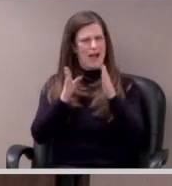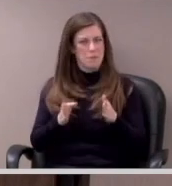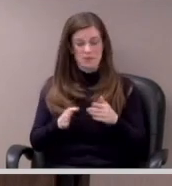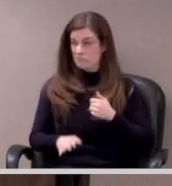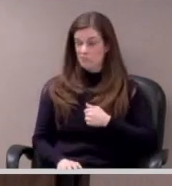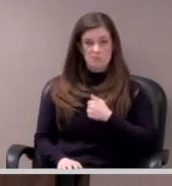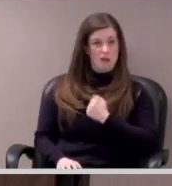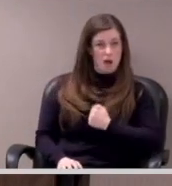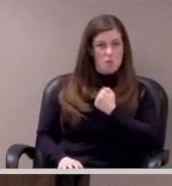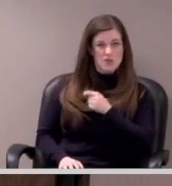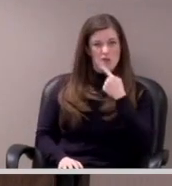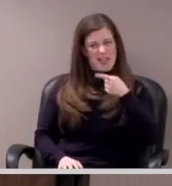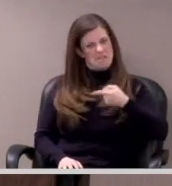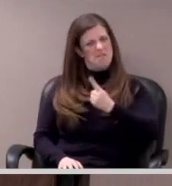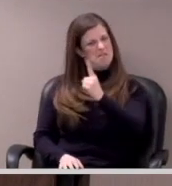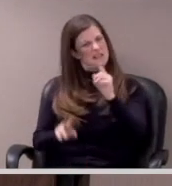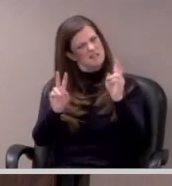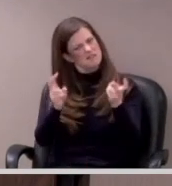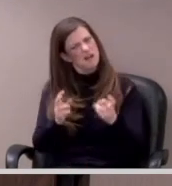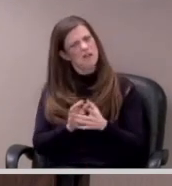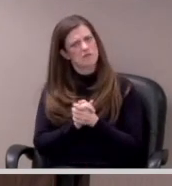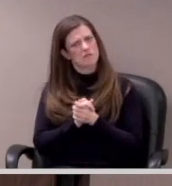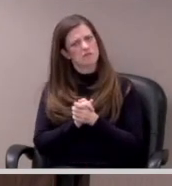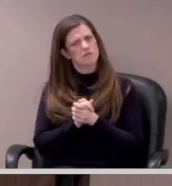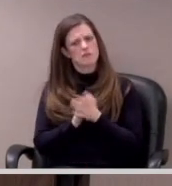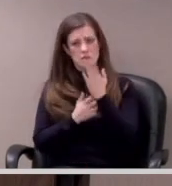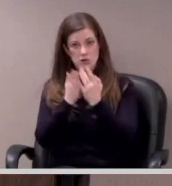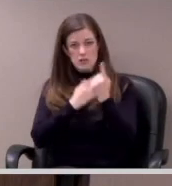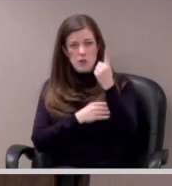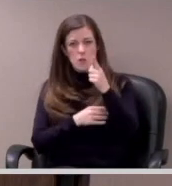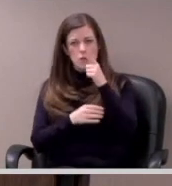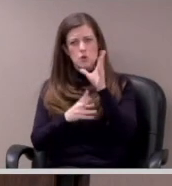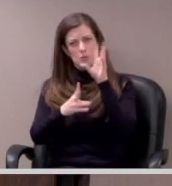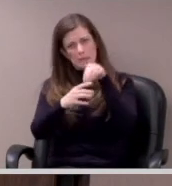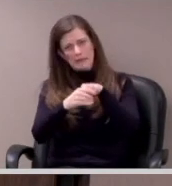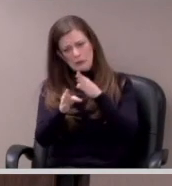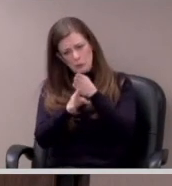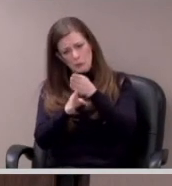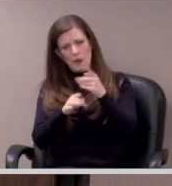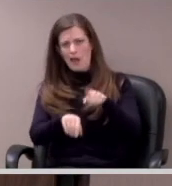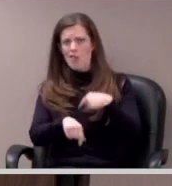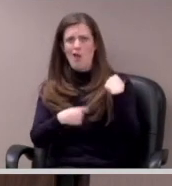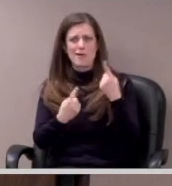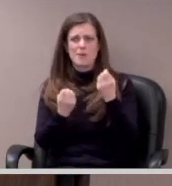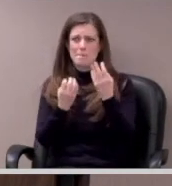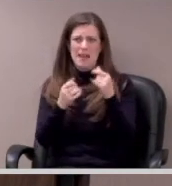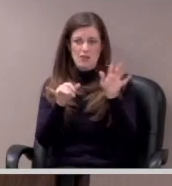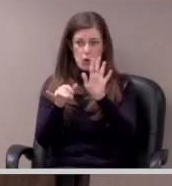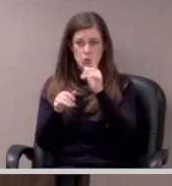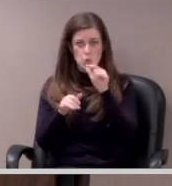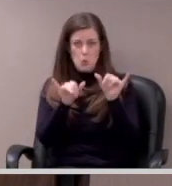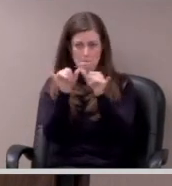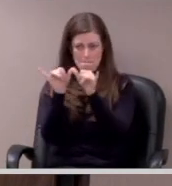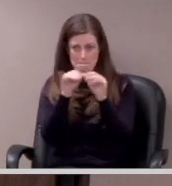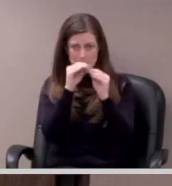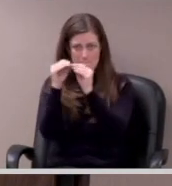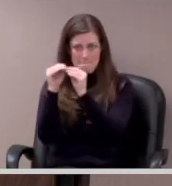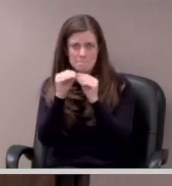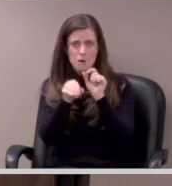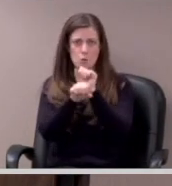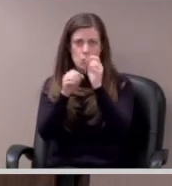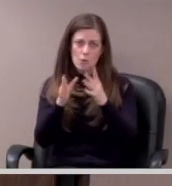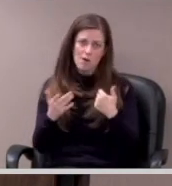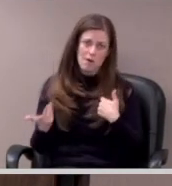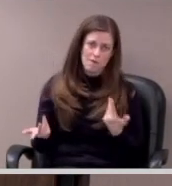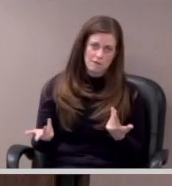sorry, but that is an offensive title for somebody that's been in a career for as long as many of these maintenance workers have.